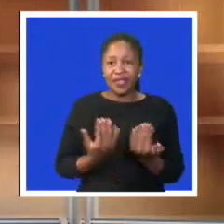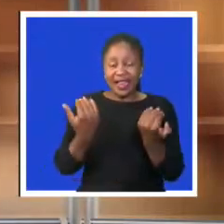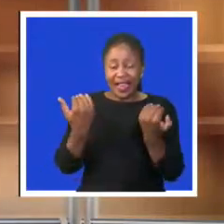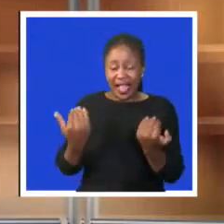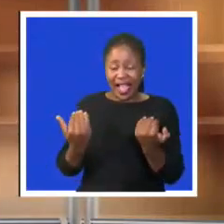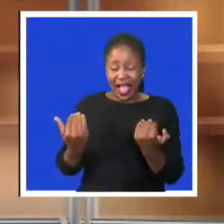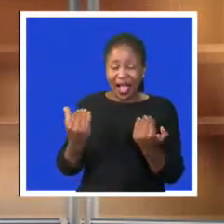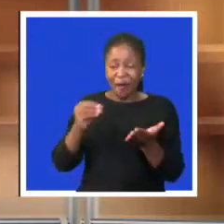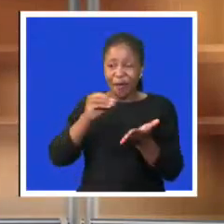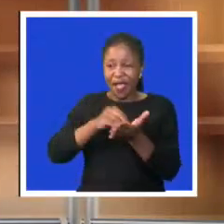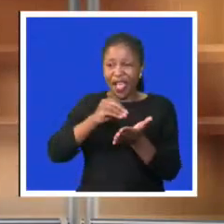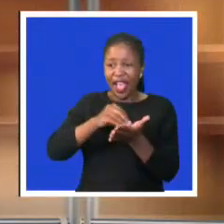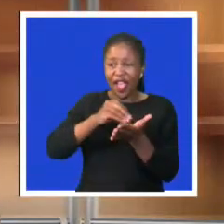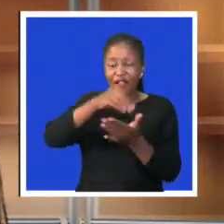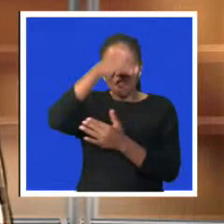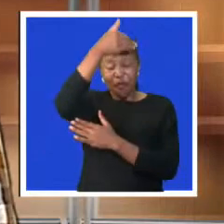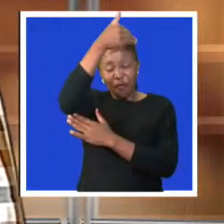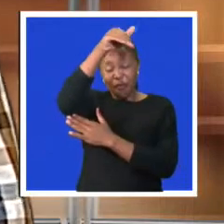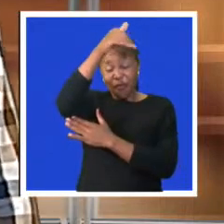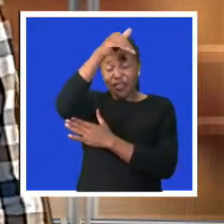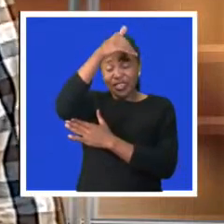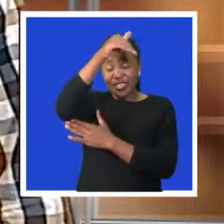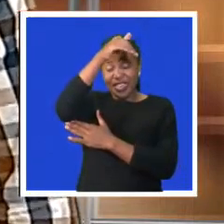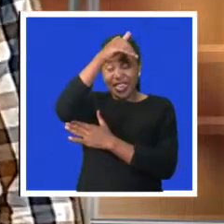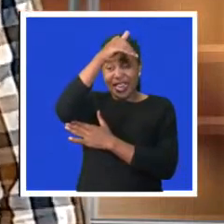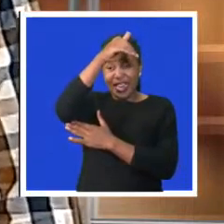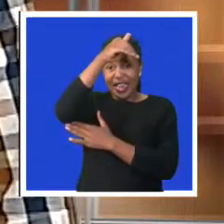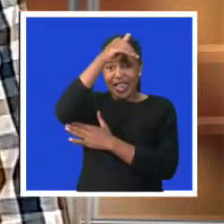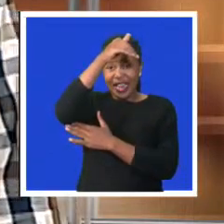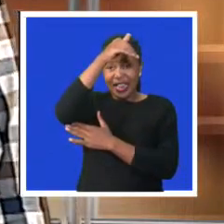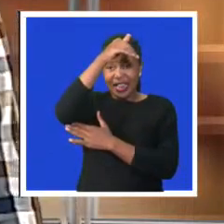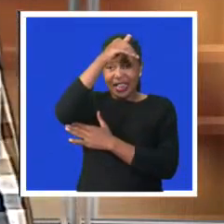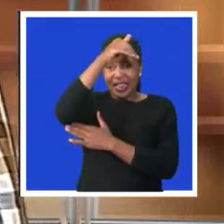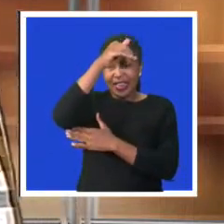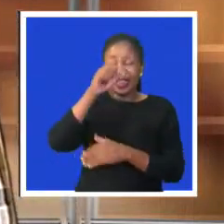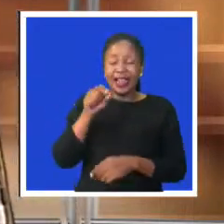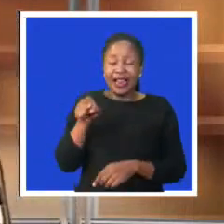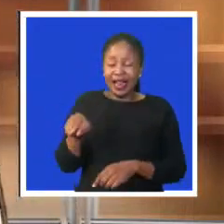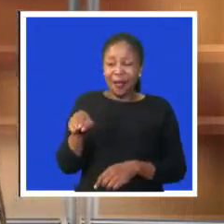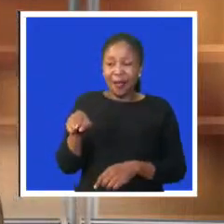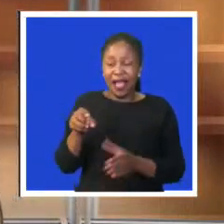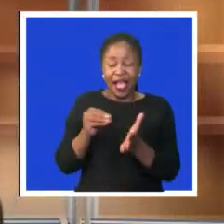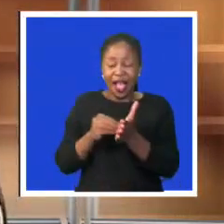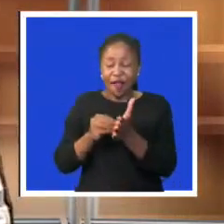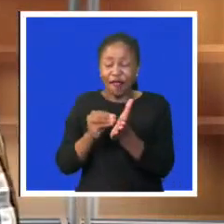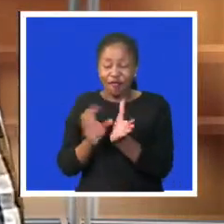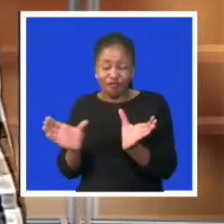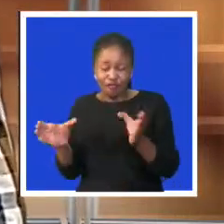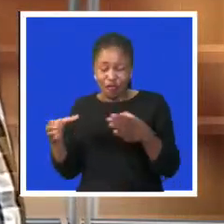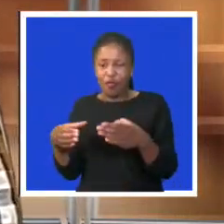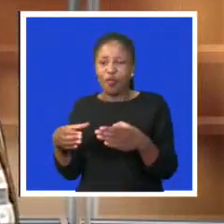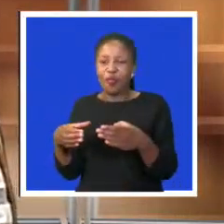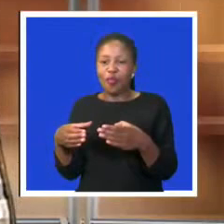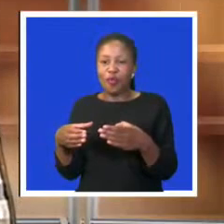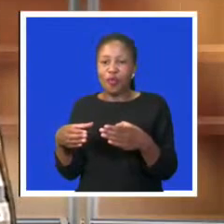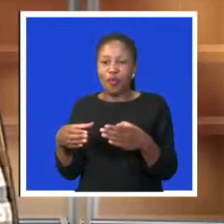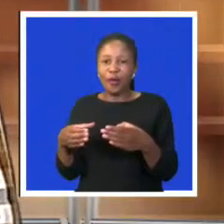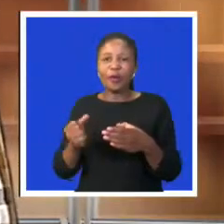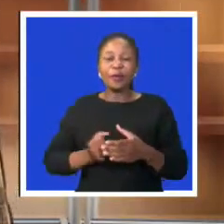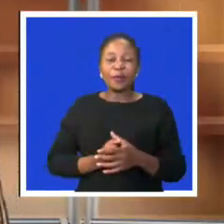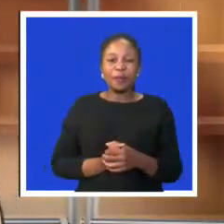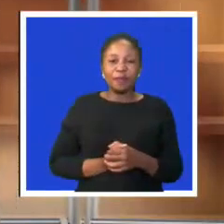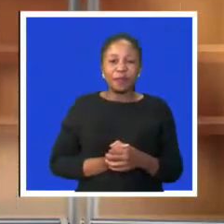to the kind of work that they were doing. First, under the social vocational groups, we are going to look at